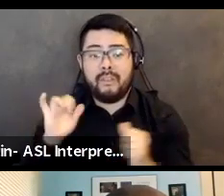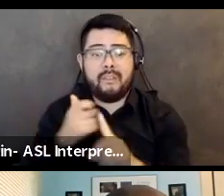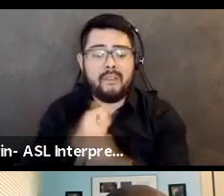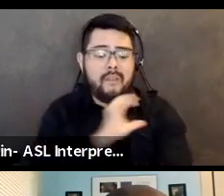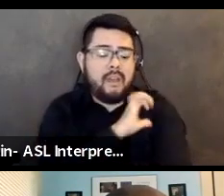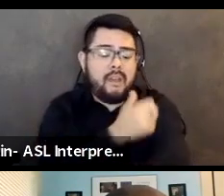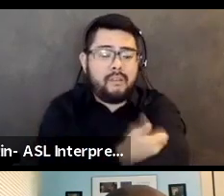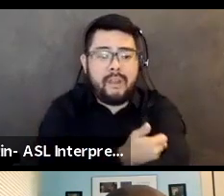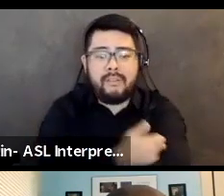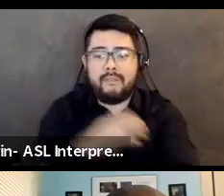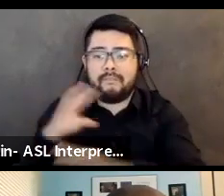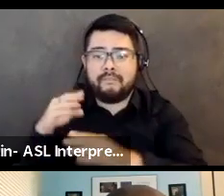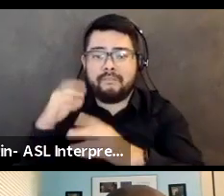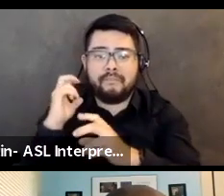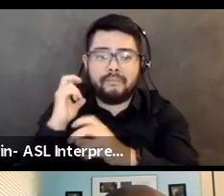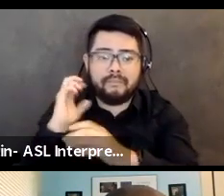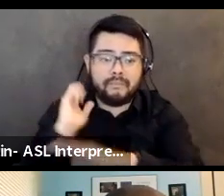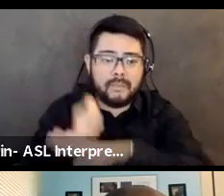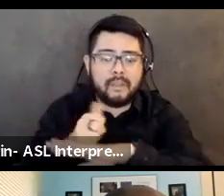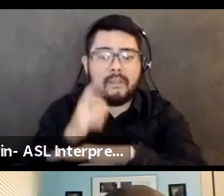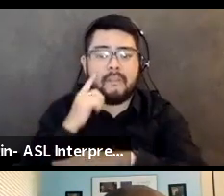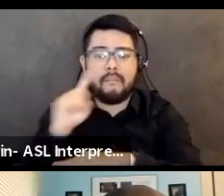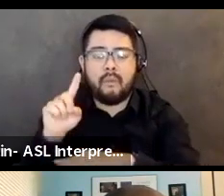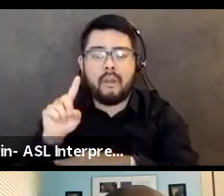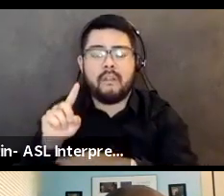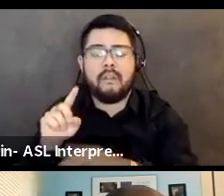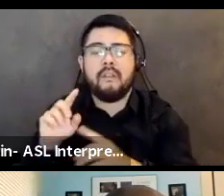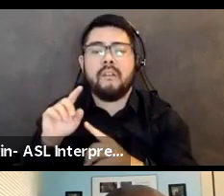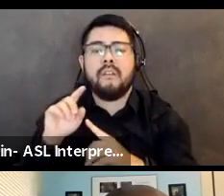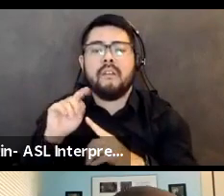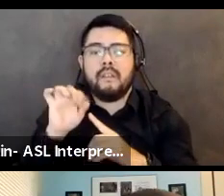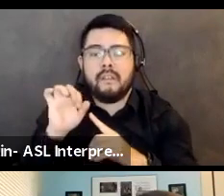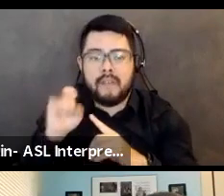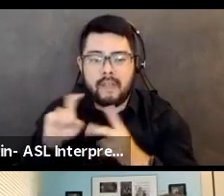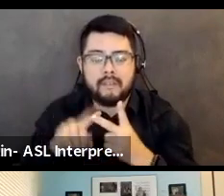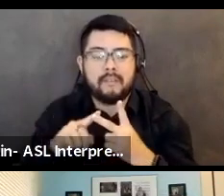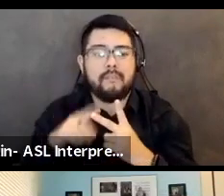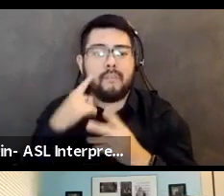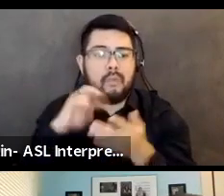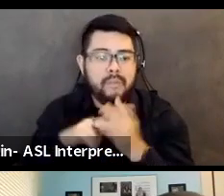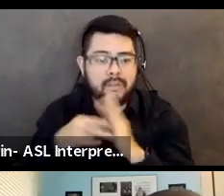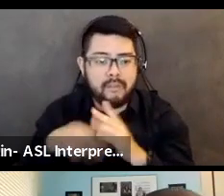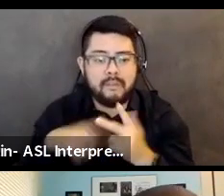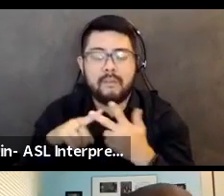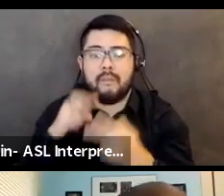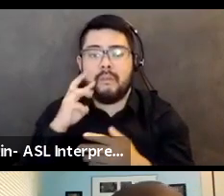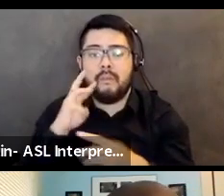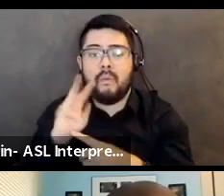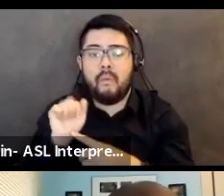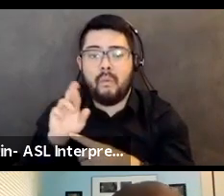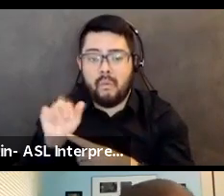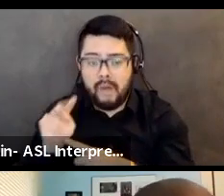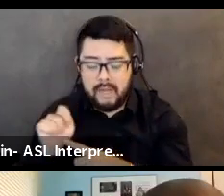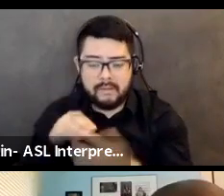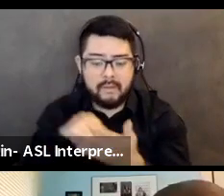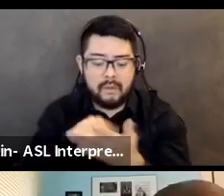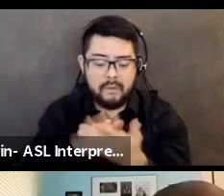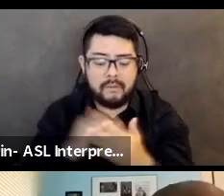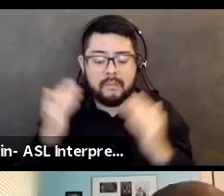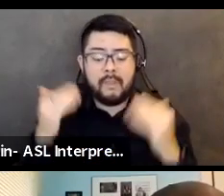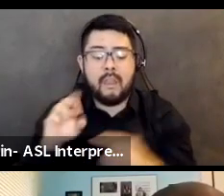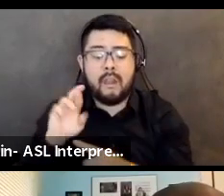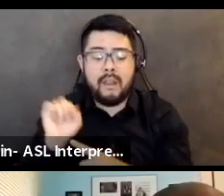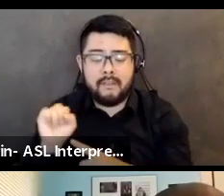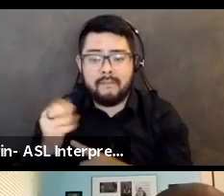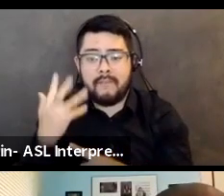issuance of educational purposes tax anticipation warrants and notes rs-5 is the resolution levying